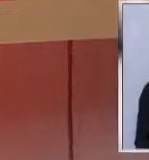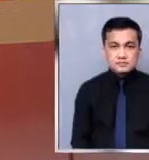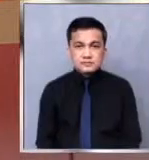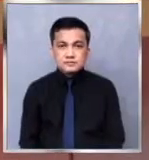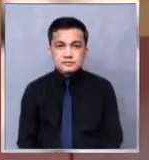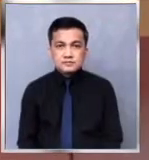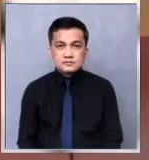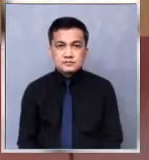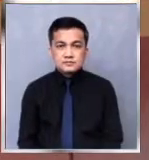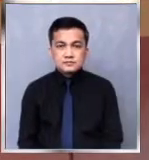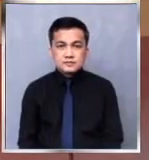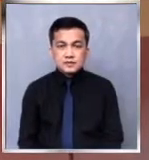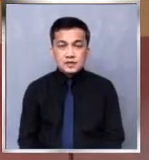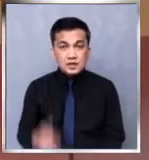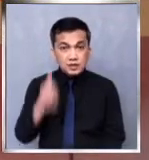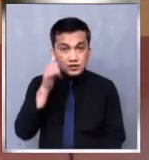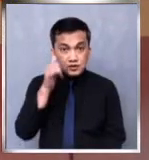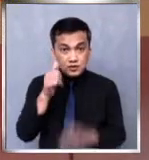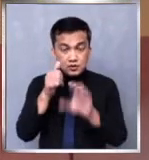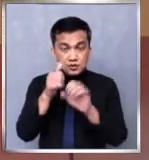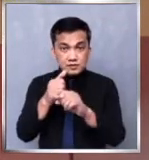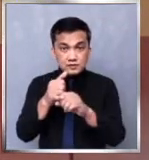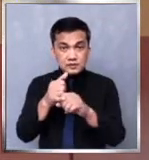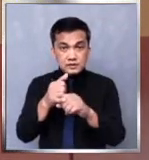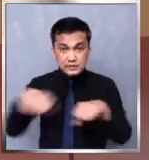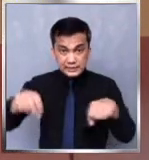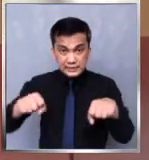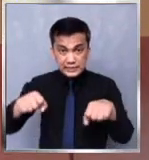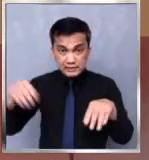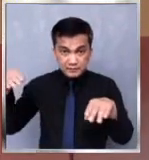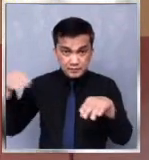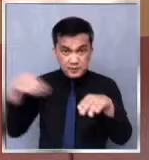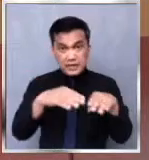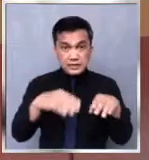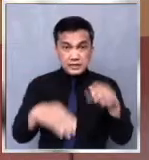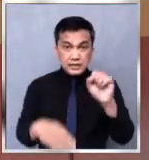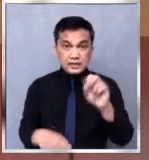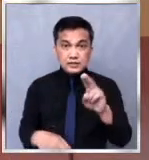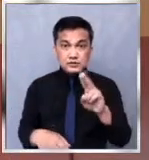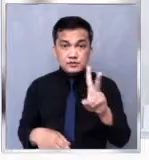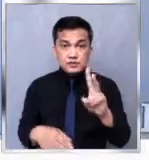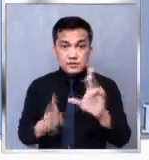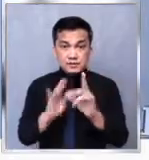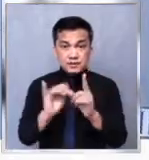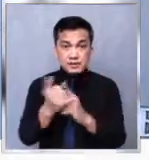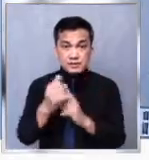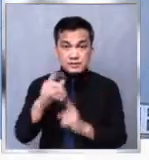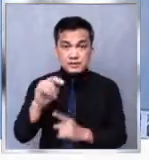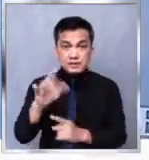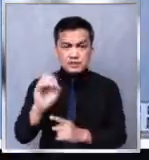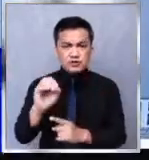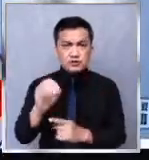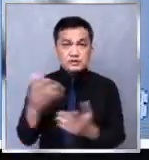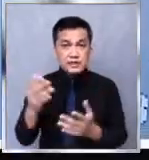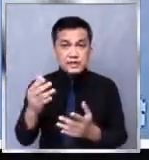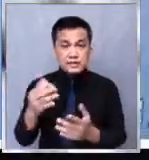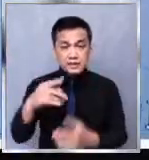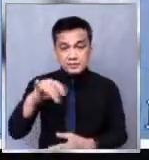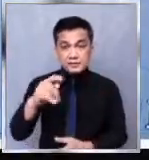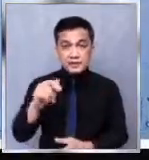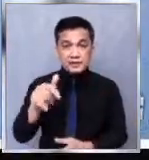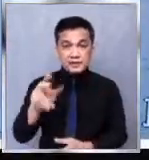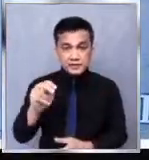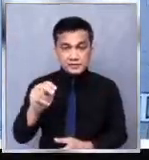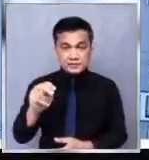Huli kam ang pagbangga ng tricycle sa isang SUV sa Barangay Santiago sa Pagadian City. Makikita magkasunod ang dalawang